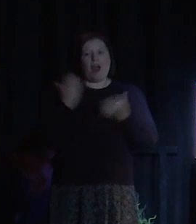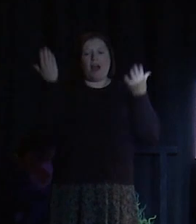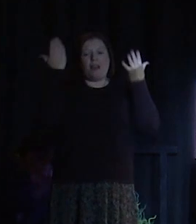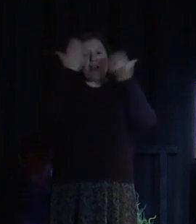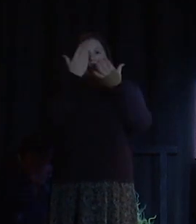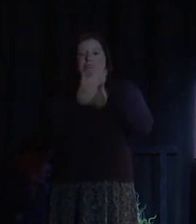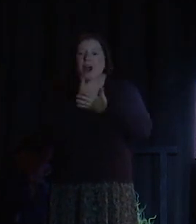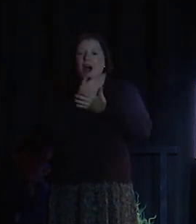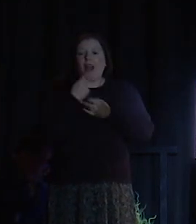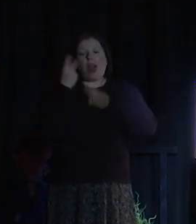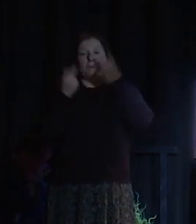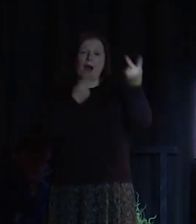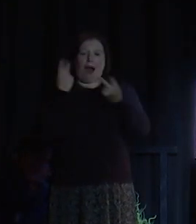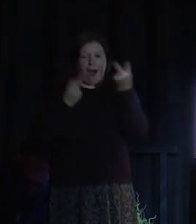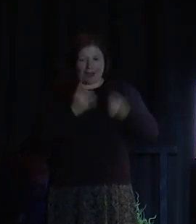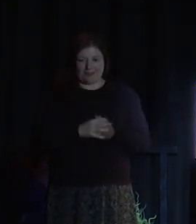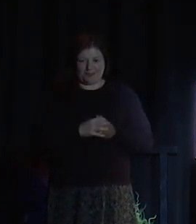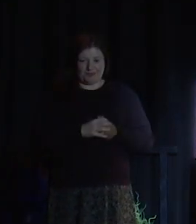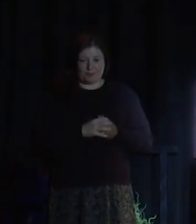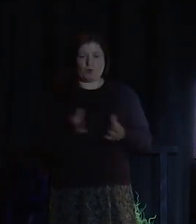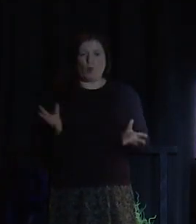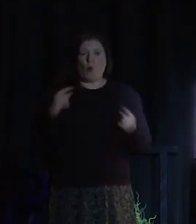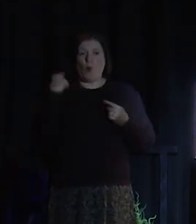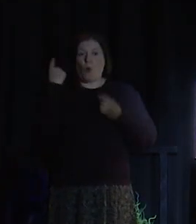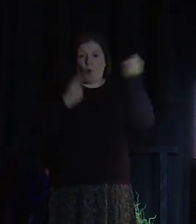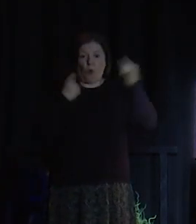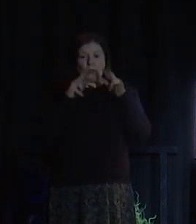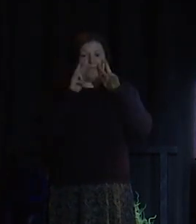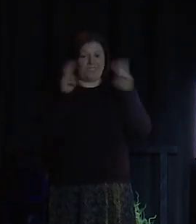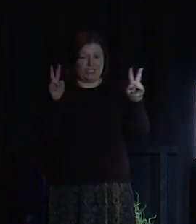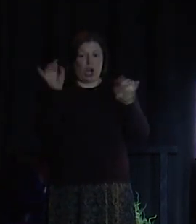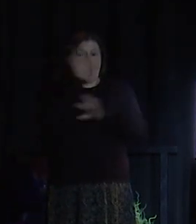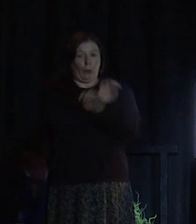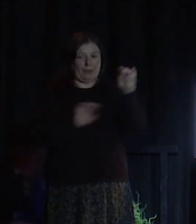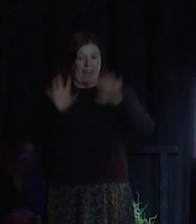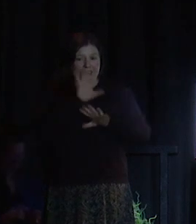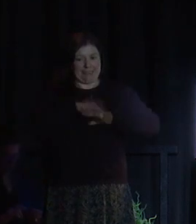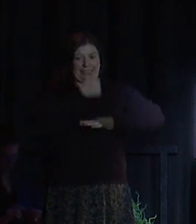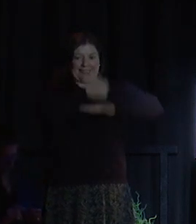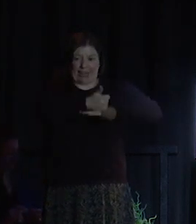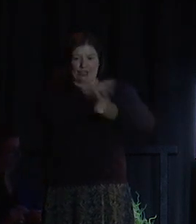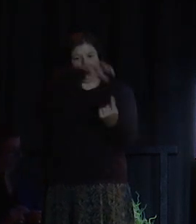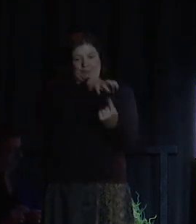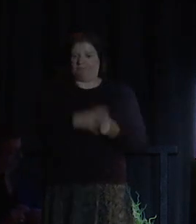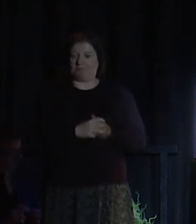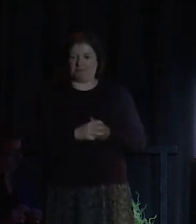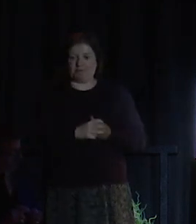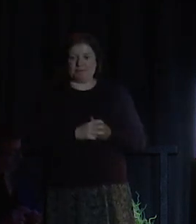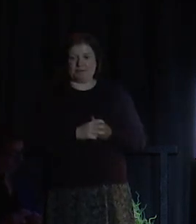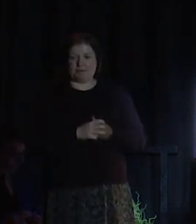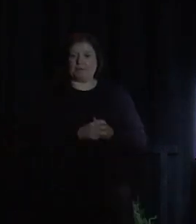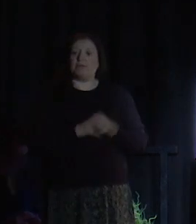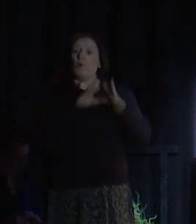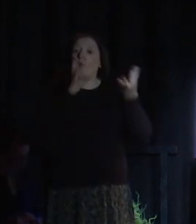Lullabies, and it's an audio-visual illuminated installation, five of